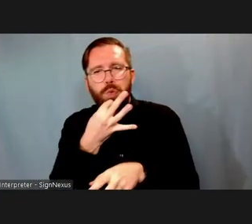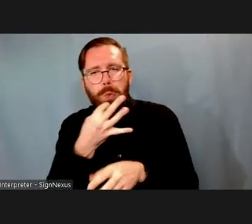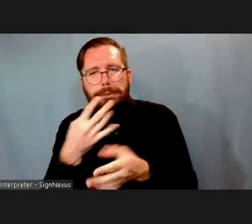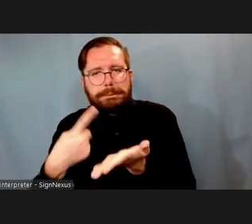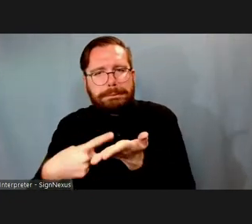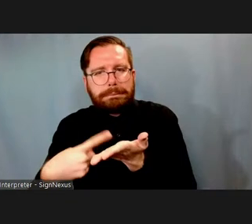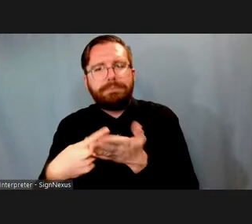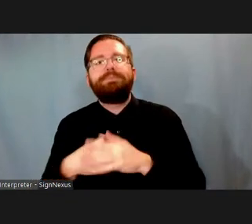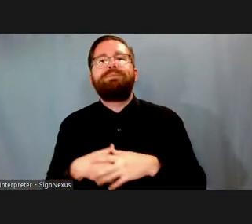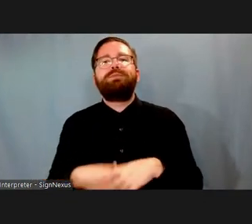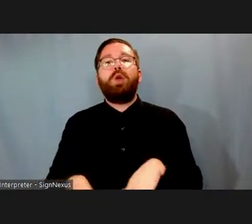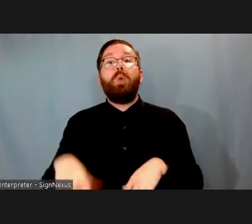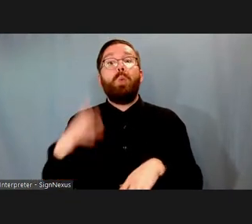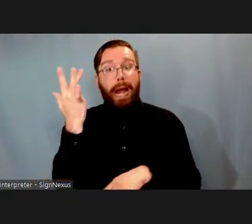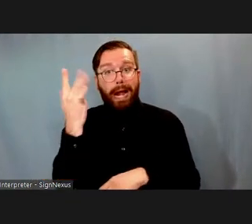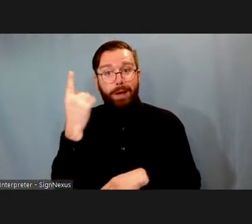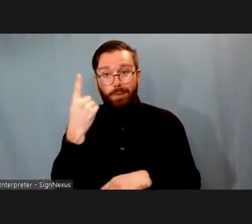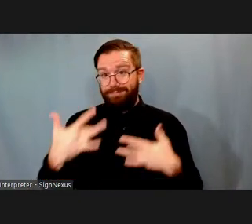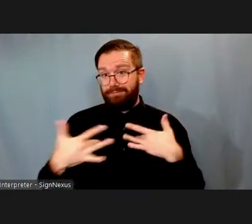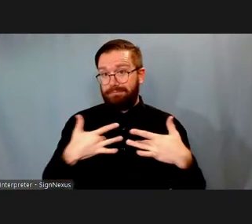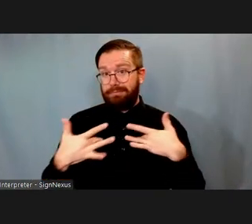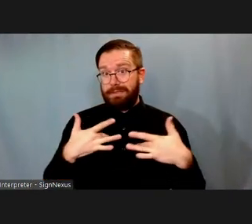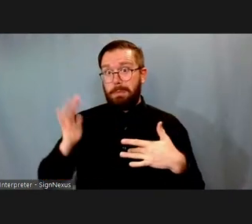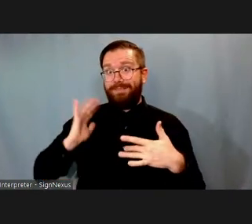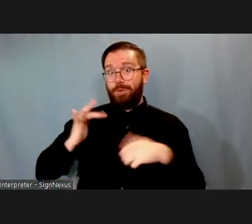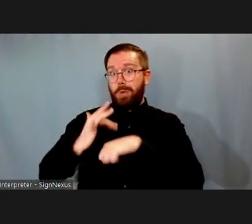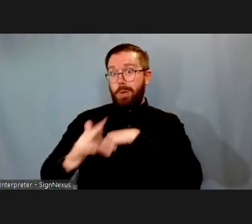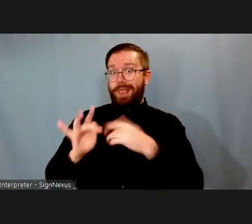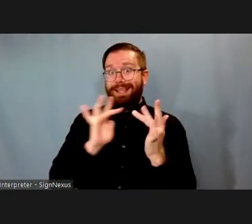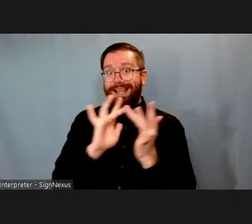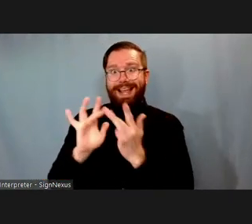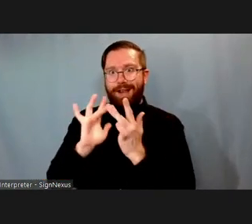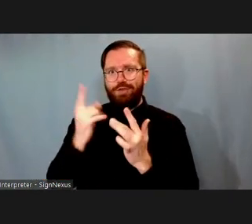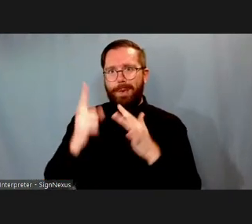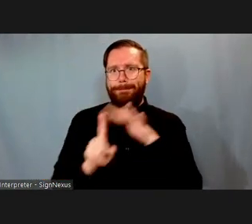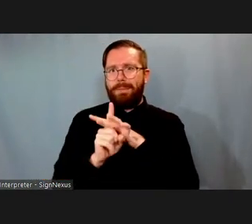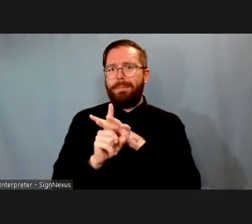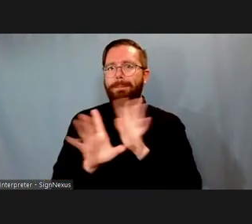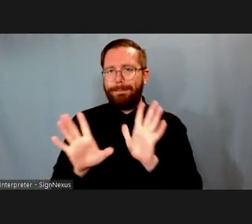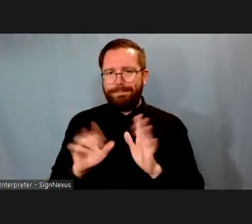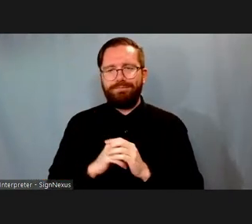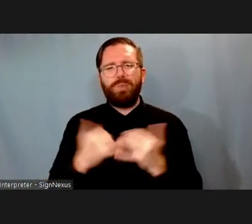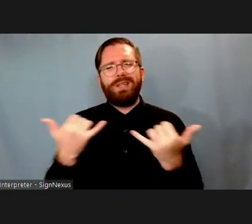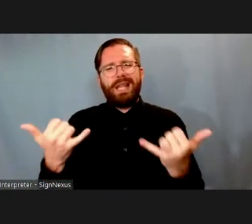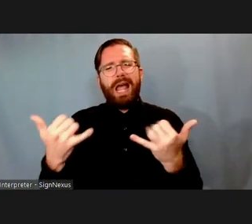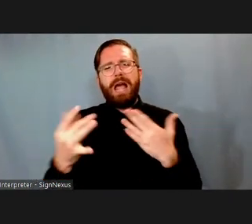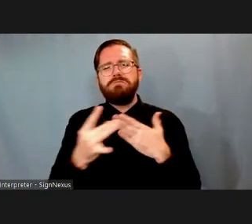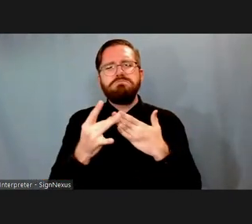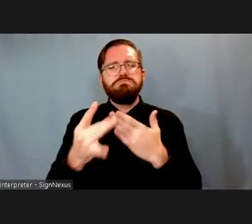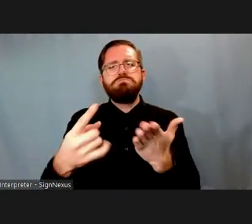concerns raised during the early public outreach so let me walk you through